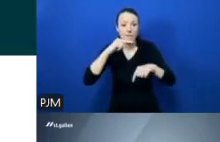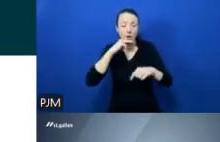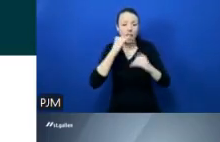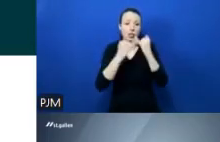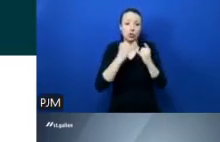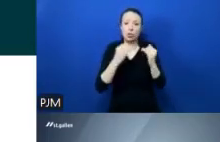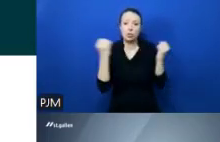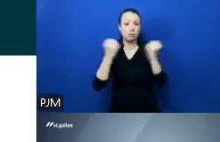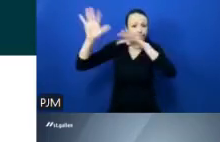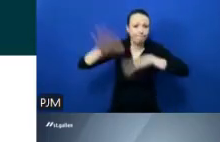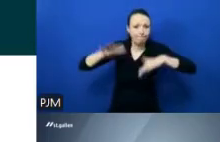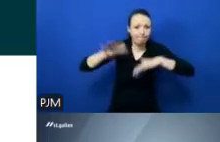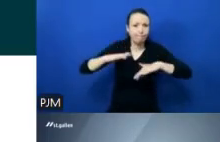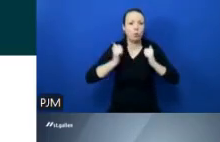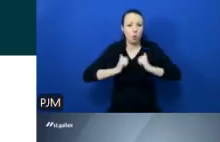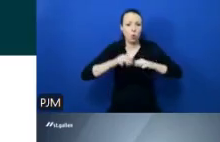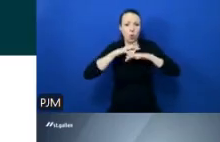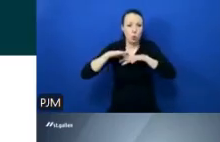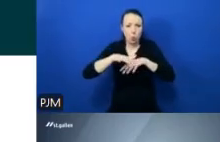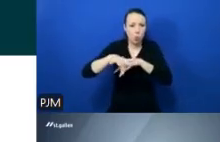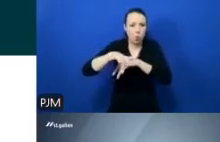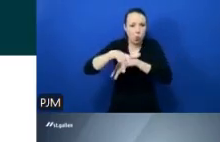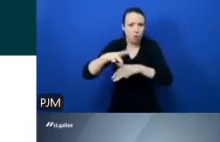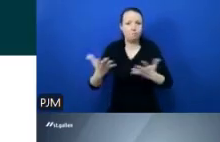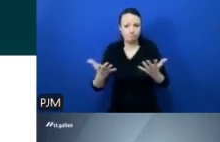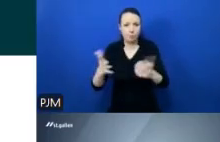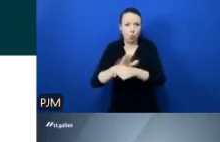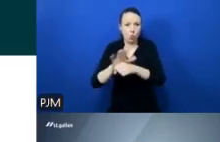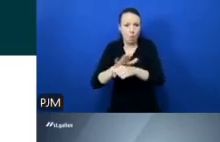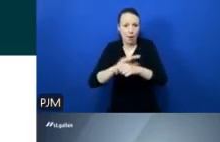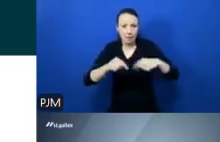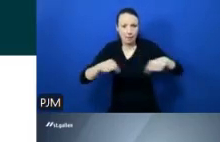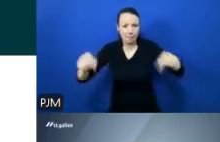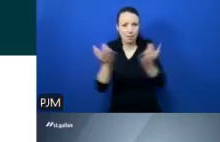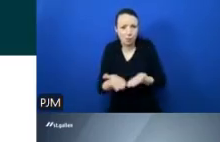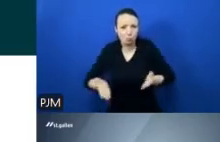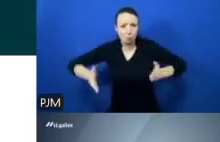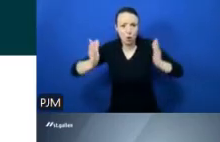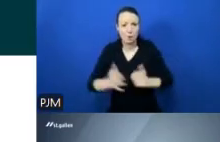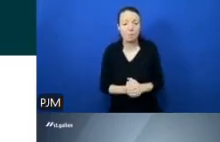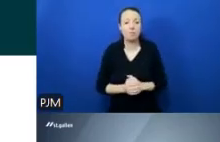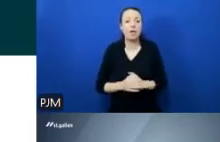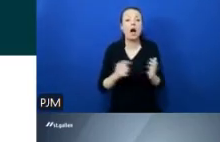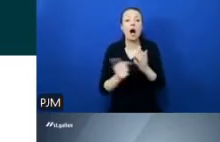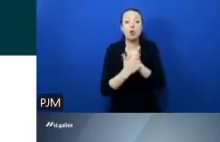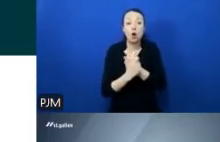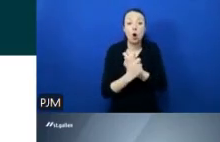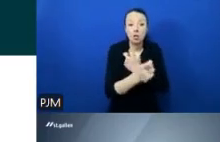when there are some heavy overloads. And another role, another